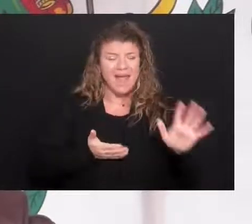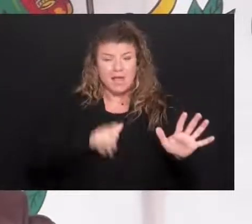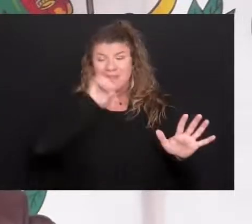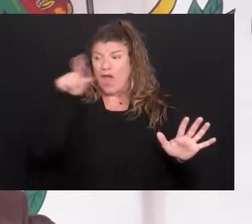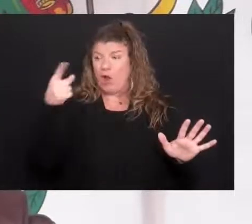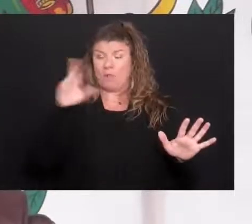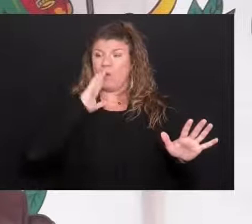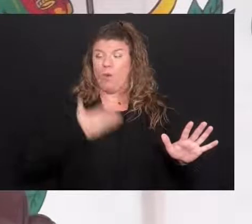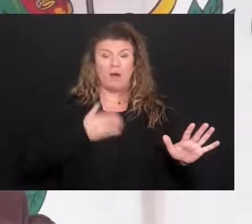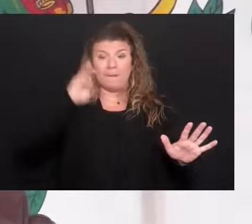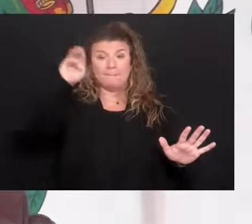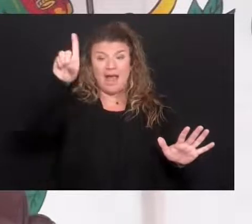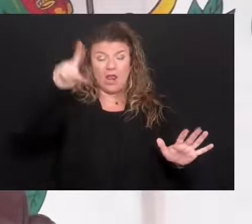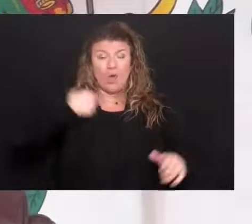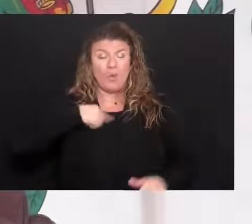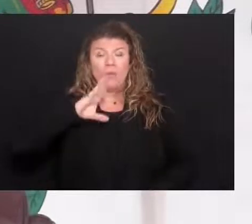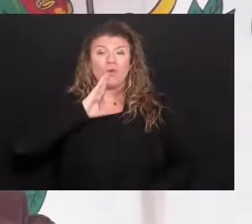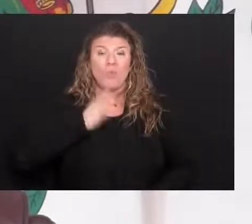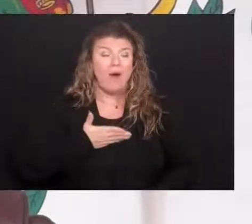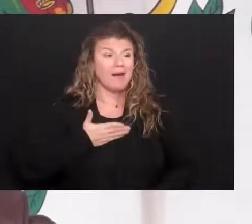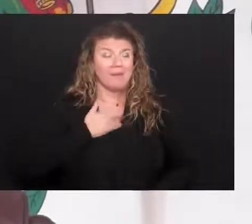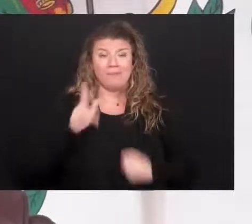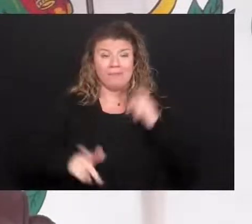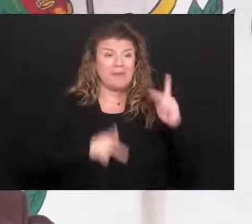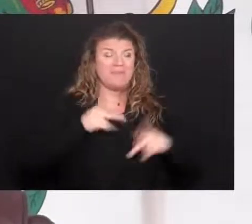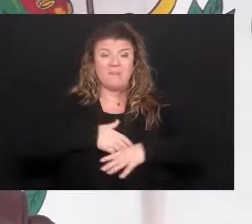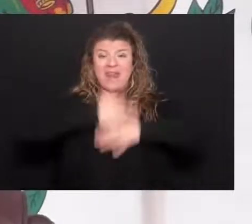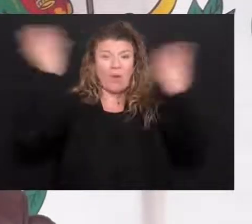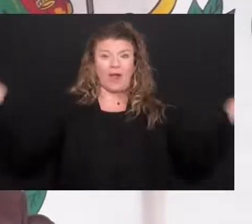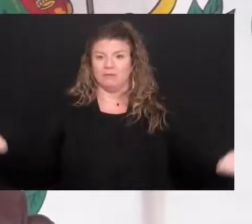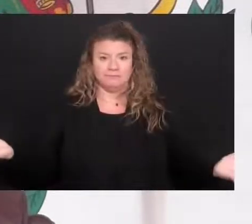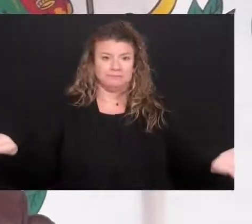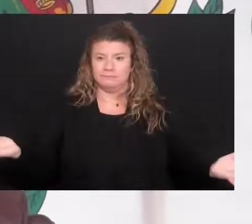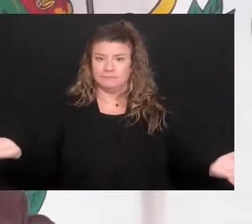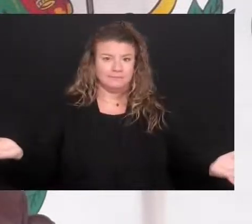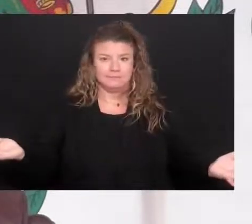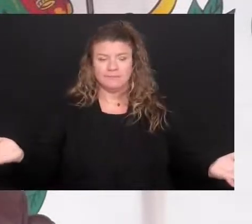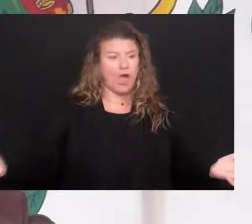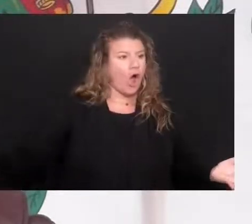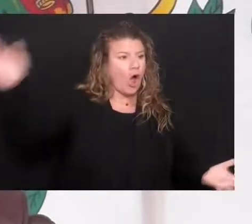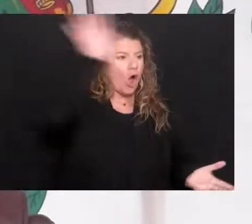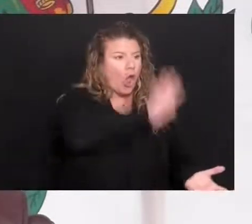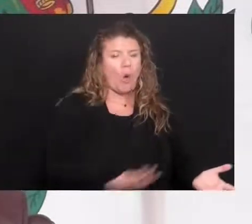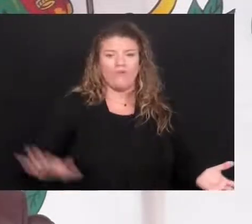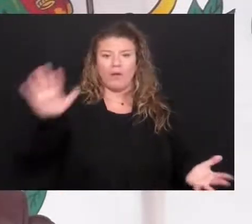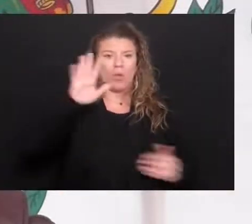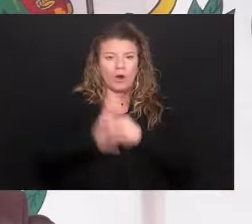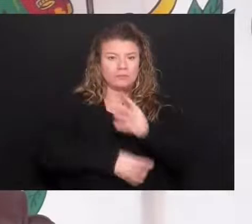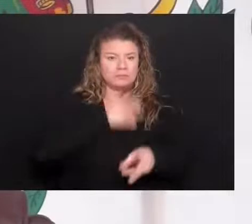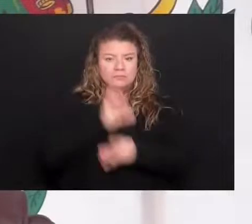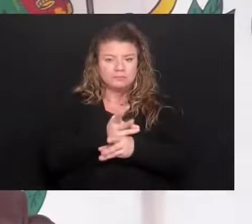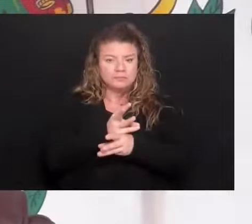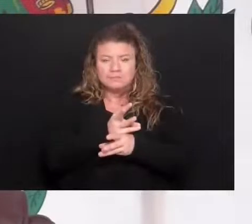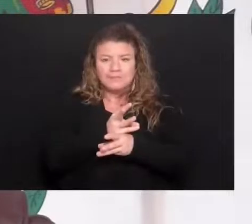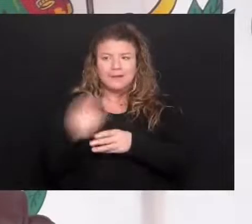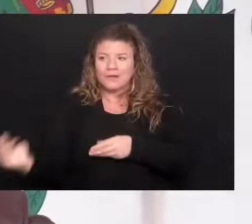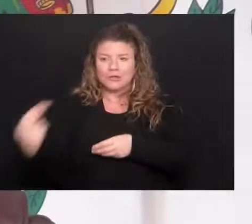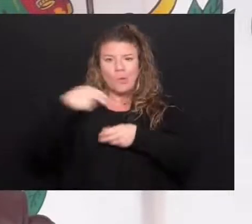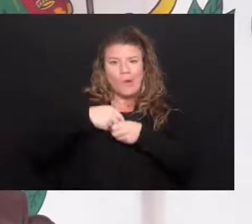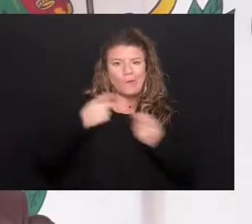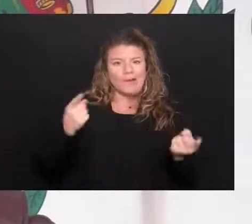Maryland, we would welcome folks from all across this globe to West Virginia to join in what's going on